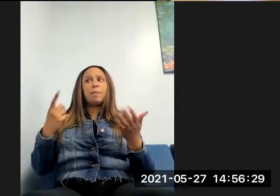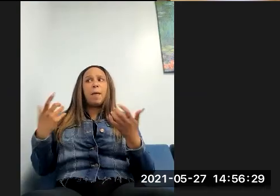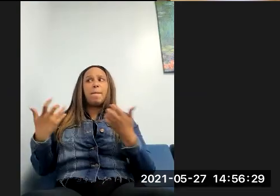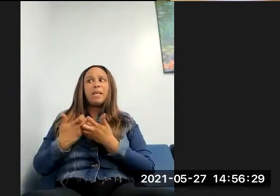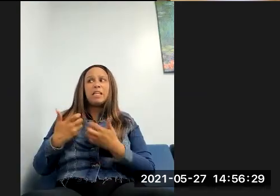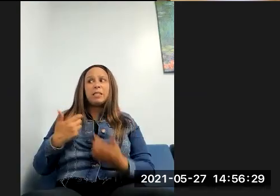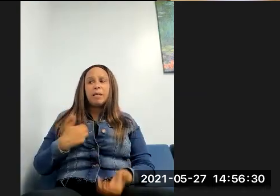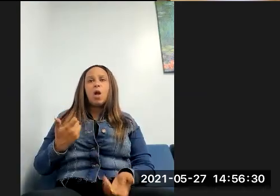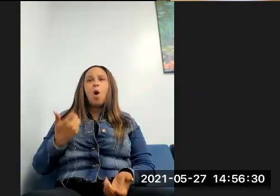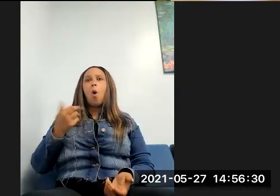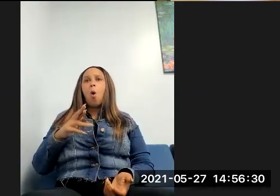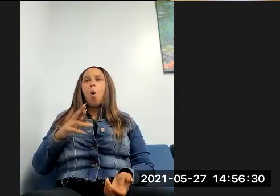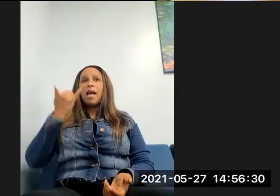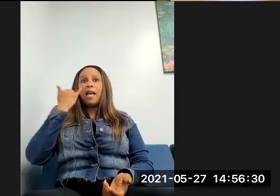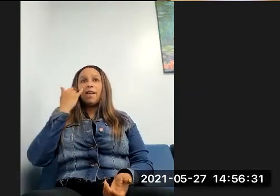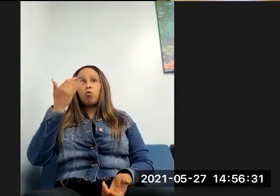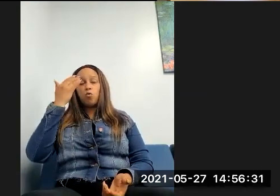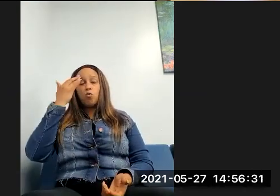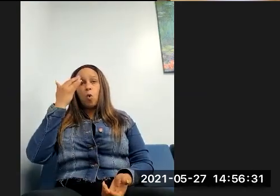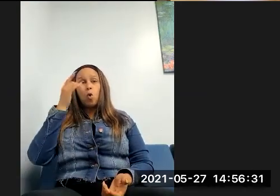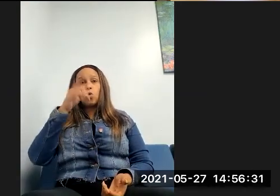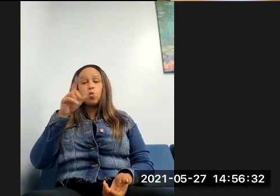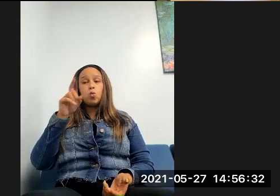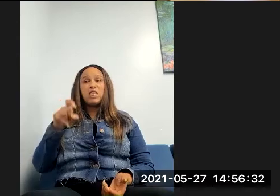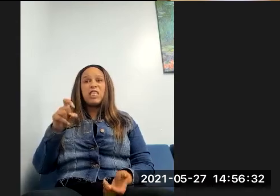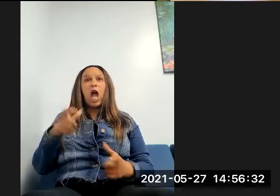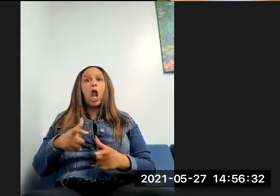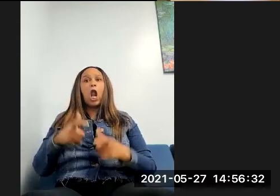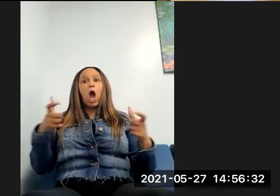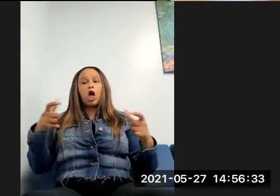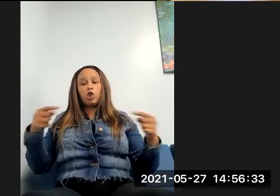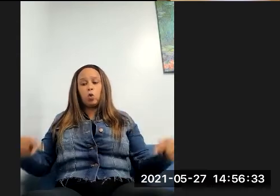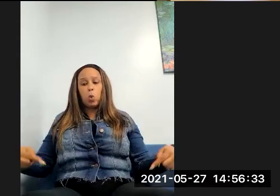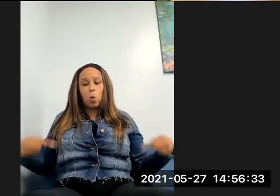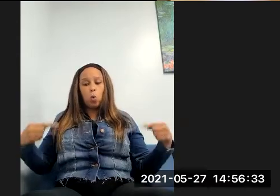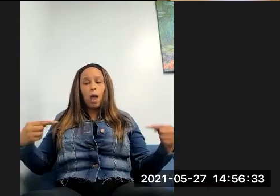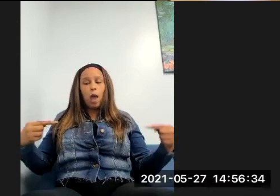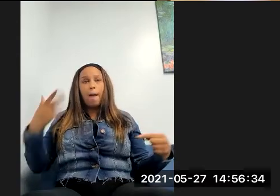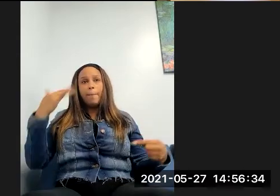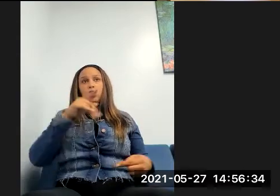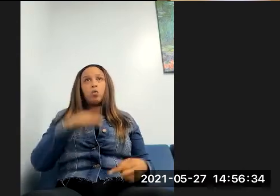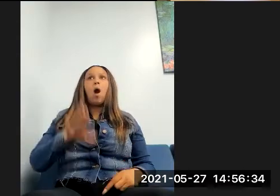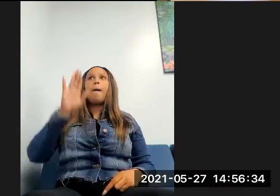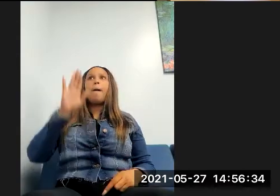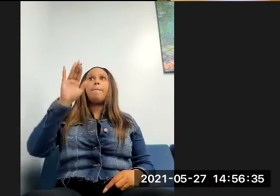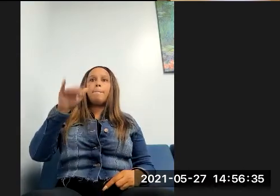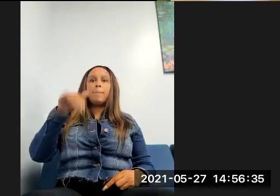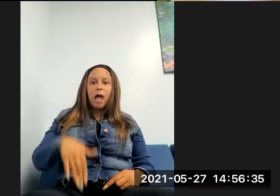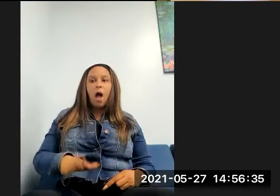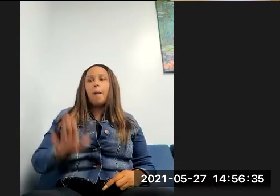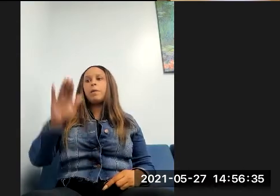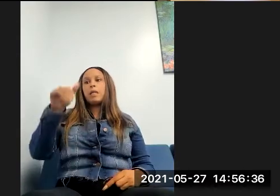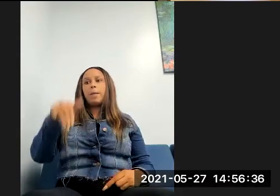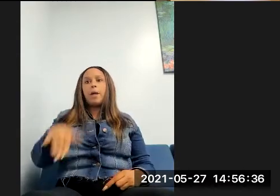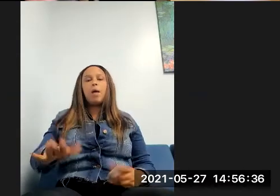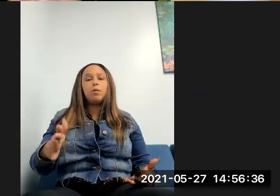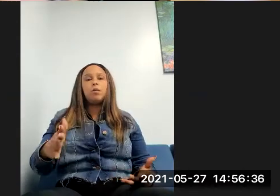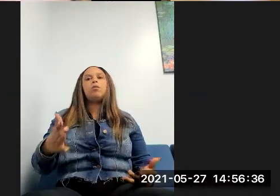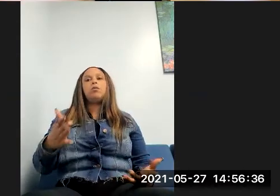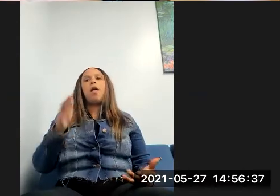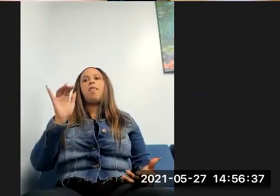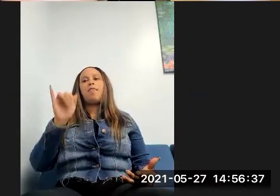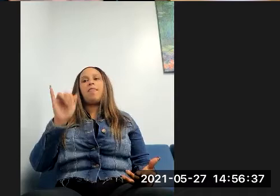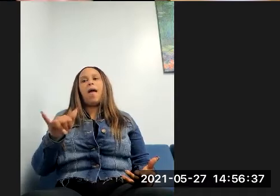know that you need larger wheels because you're going up and down uneven terrain, that